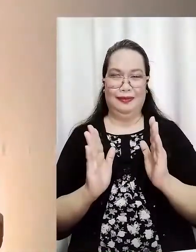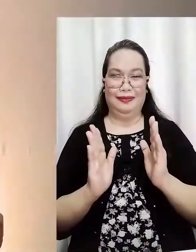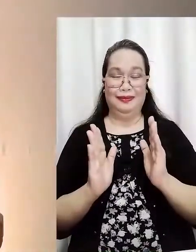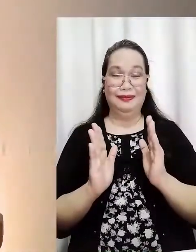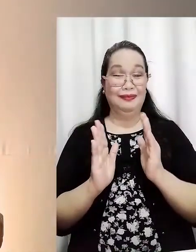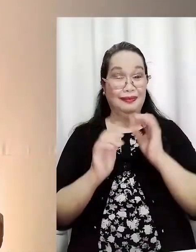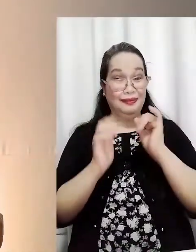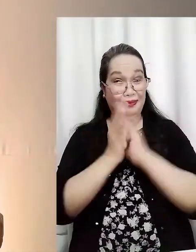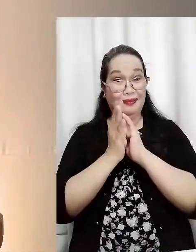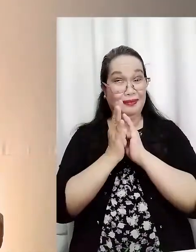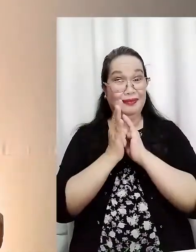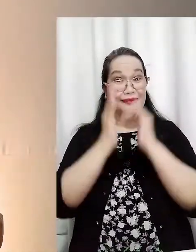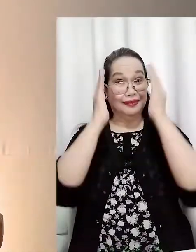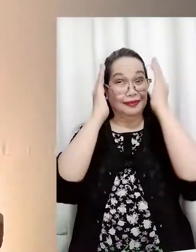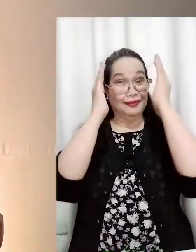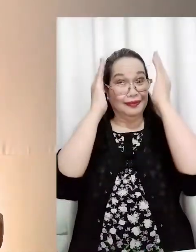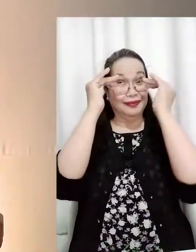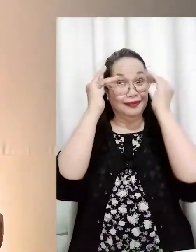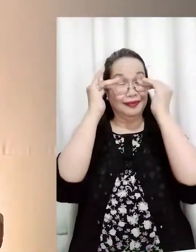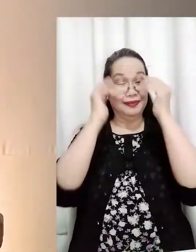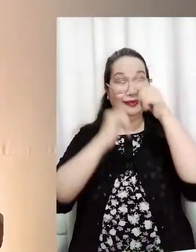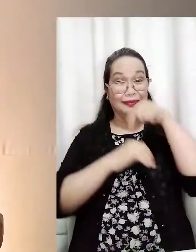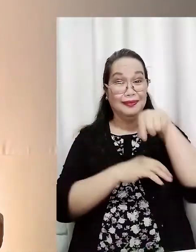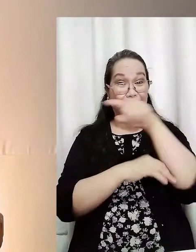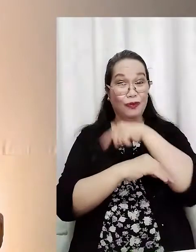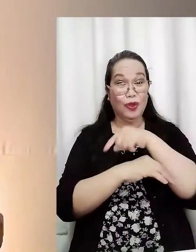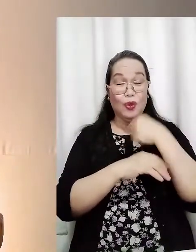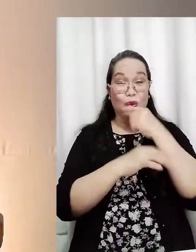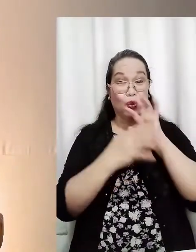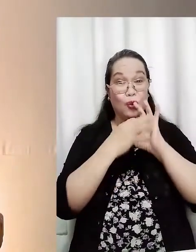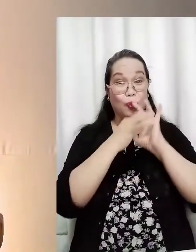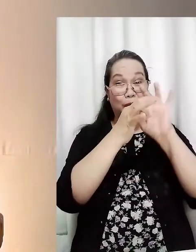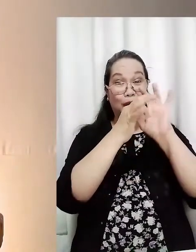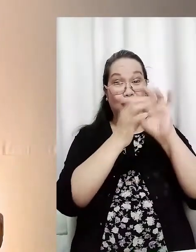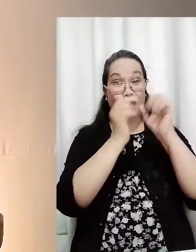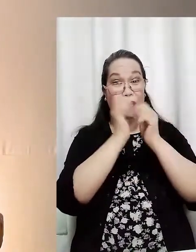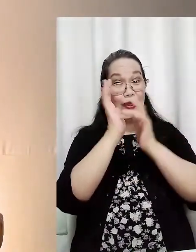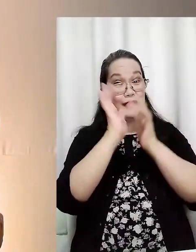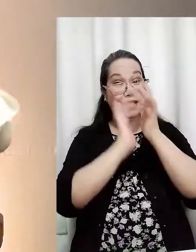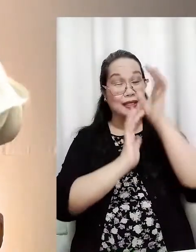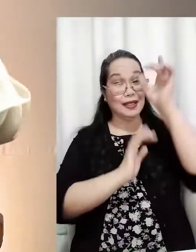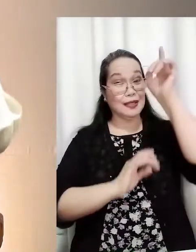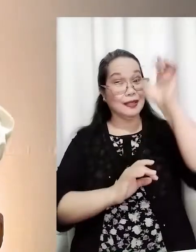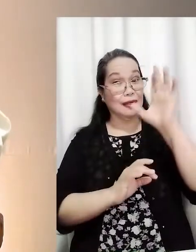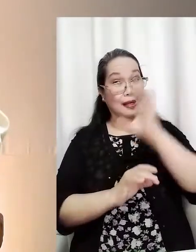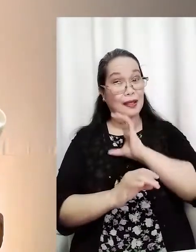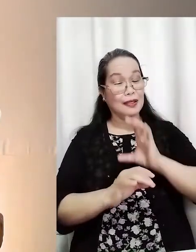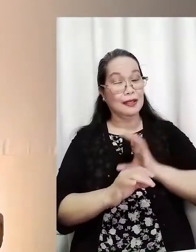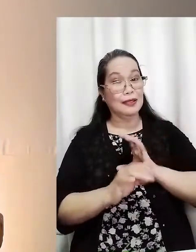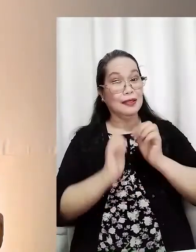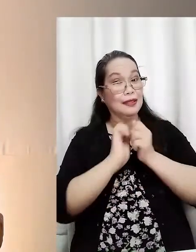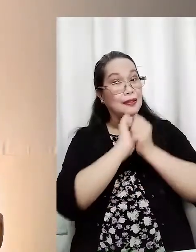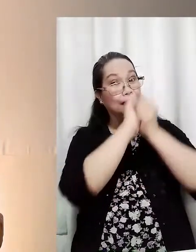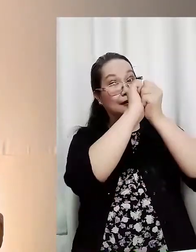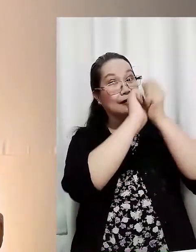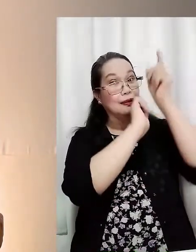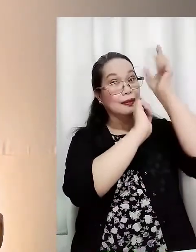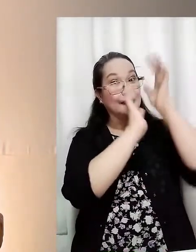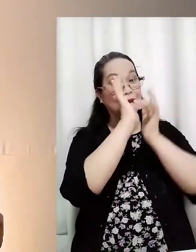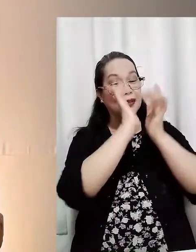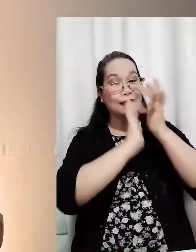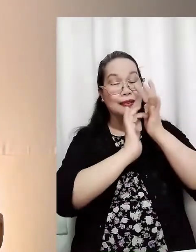of us, those who belong to Jesus Christ, disciples of Jesus Christ, that we keep our hearts and our